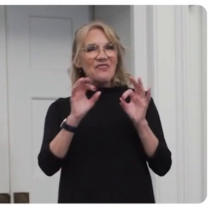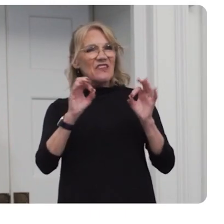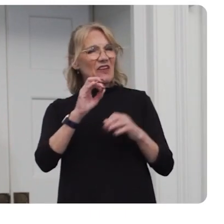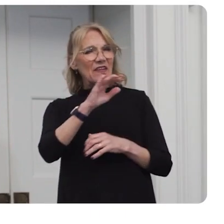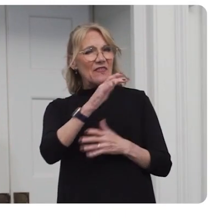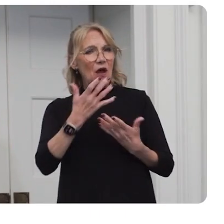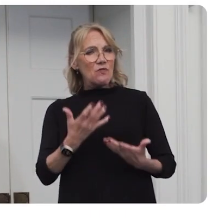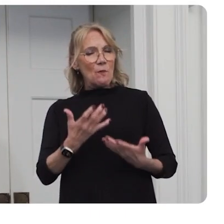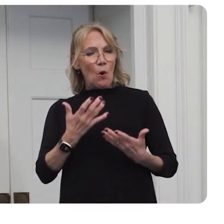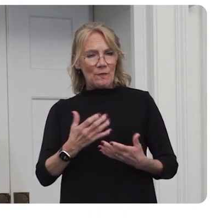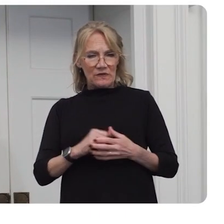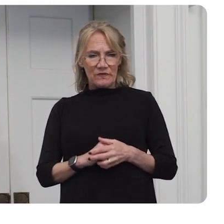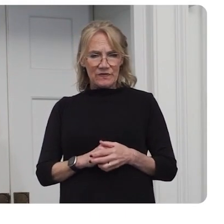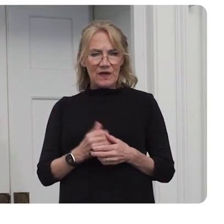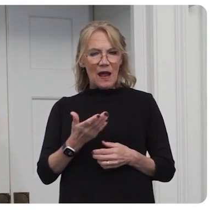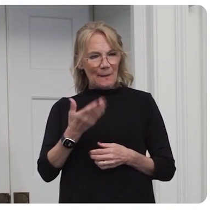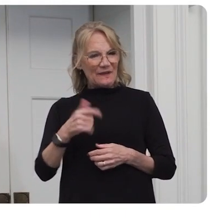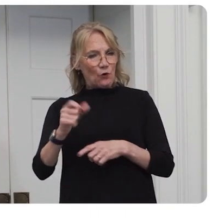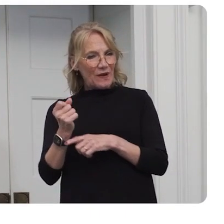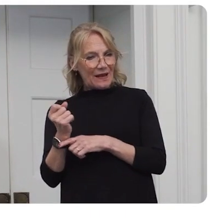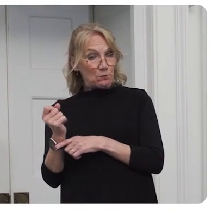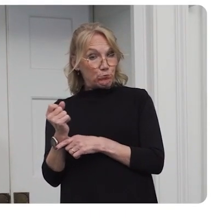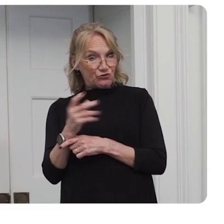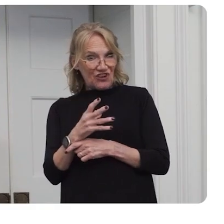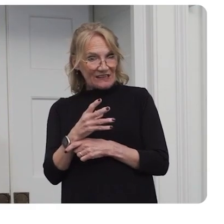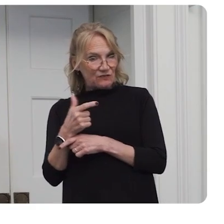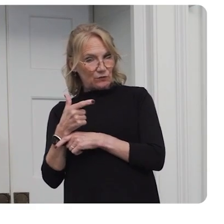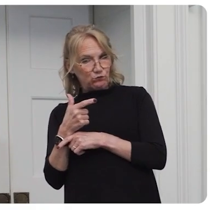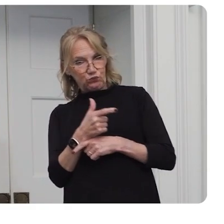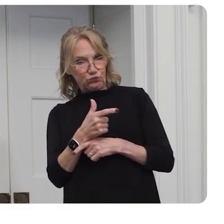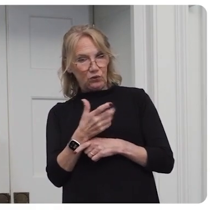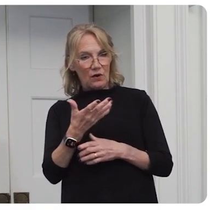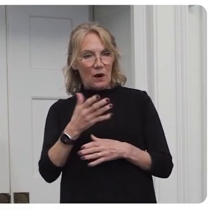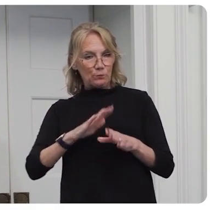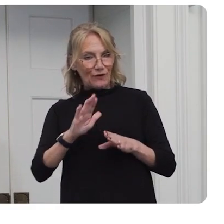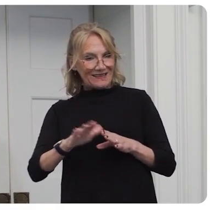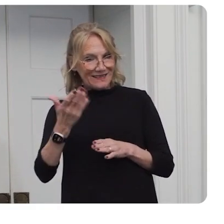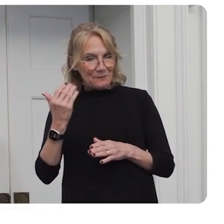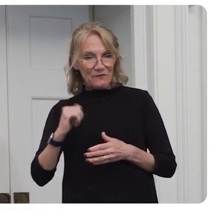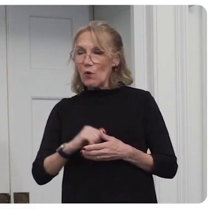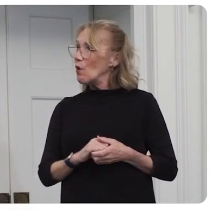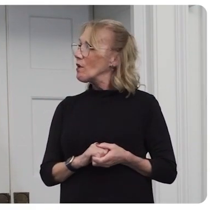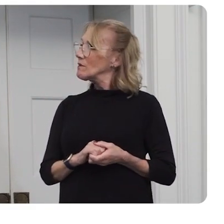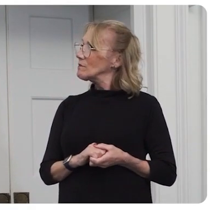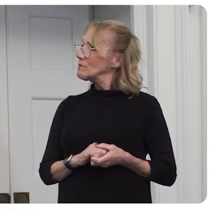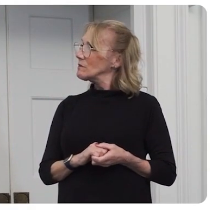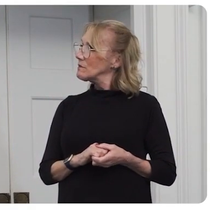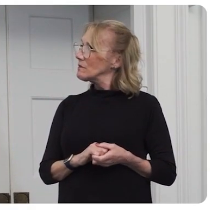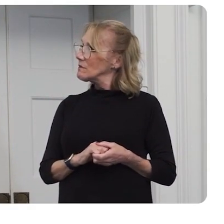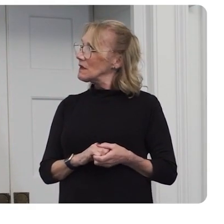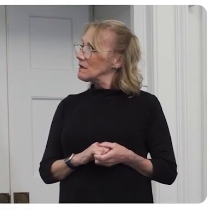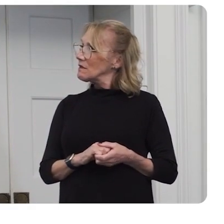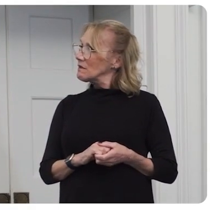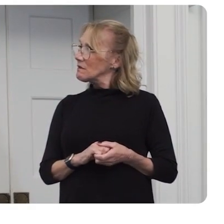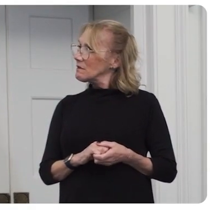Well, there's nothing up there at the minute, but No, that's it's where you not. had your projector when we were practicing. I think that's what Lucy means on Yeah, that wall. that's